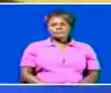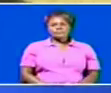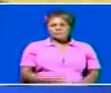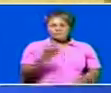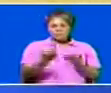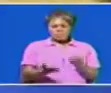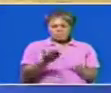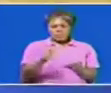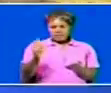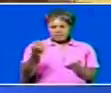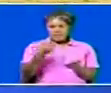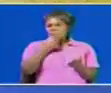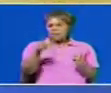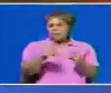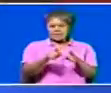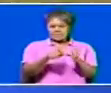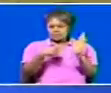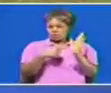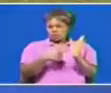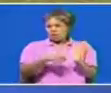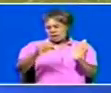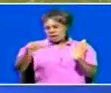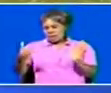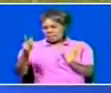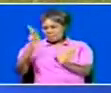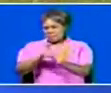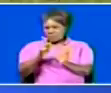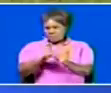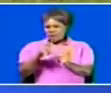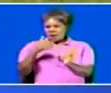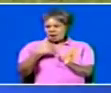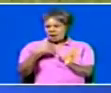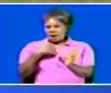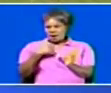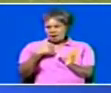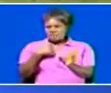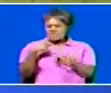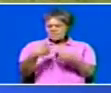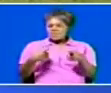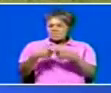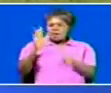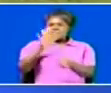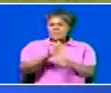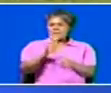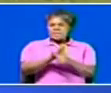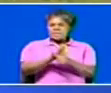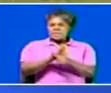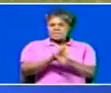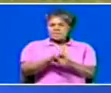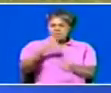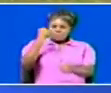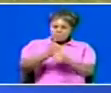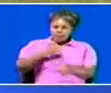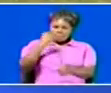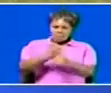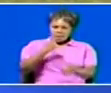Compared to what our Kenyan brothers had to offer, the other participants seemed to have a field day, as most of their implements were being operated